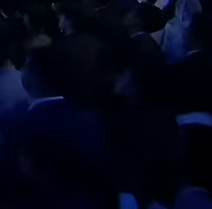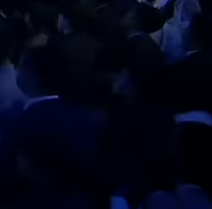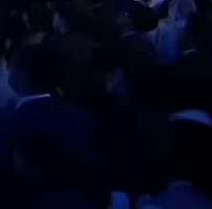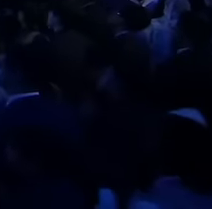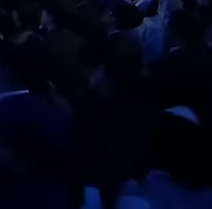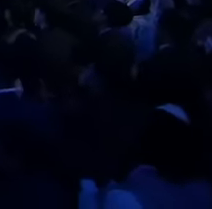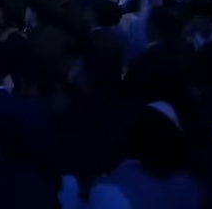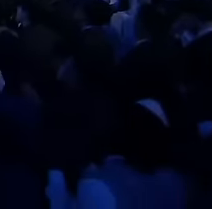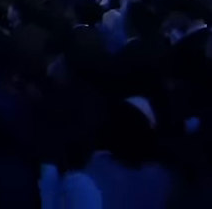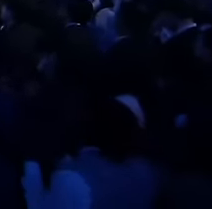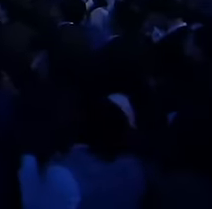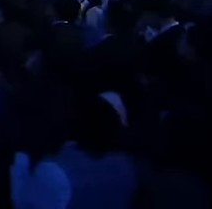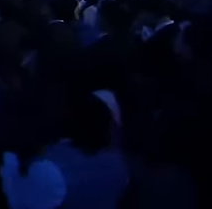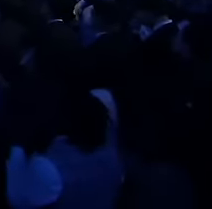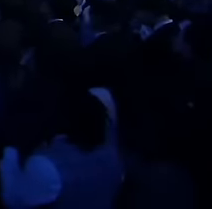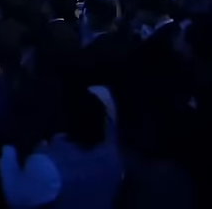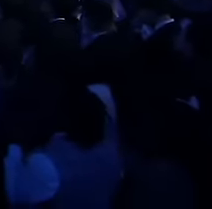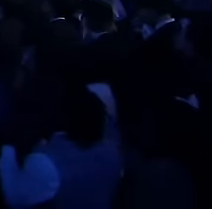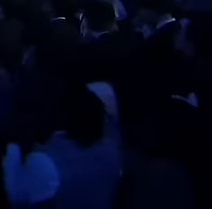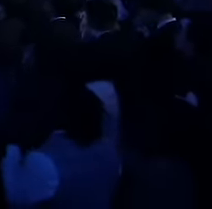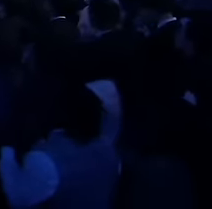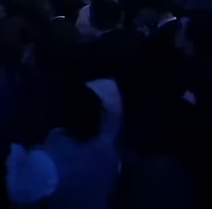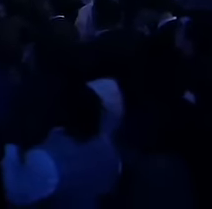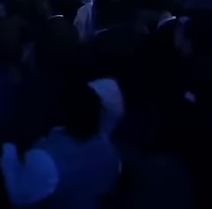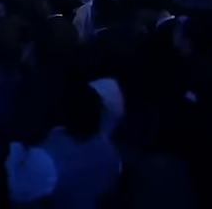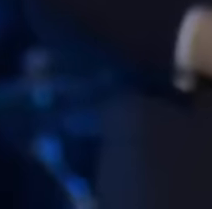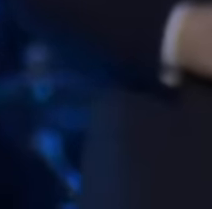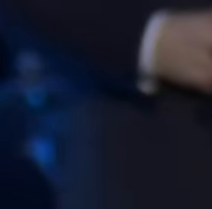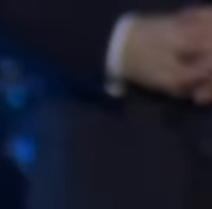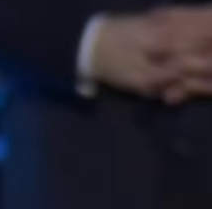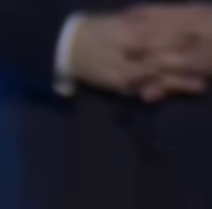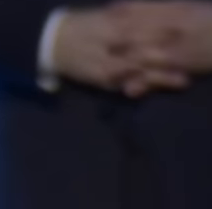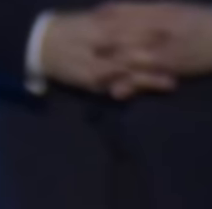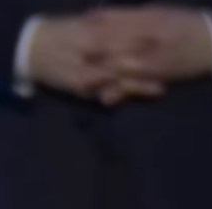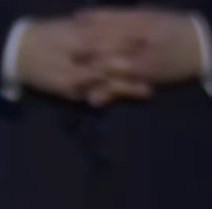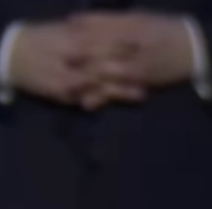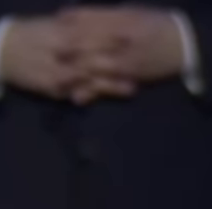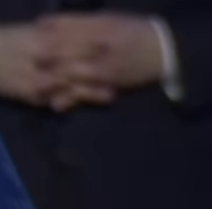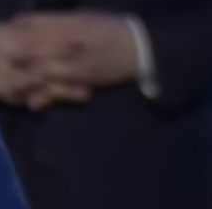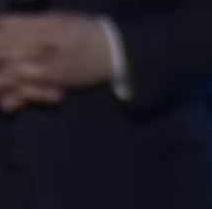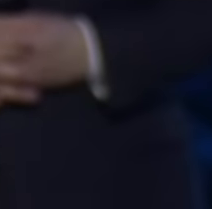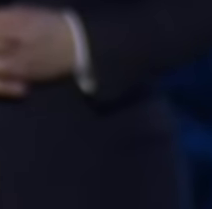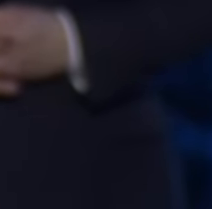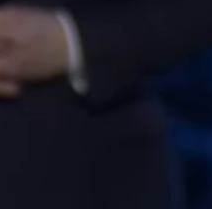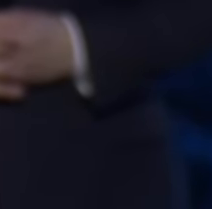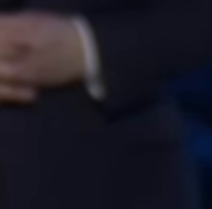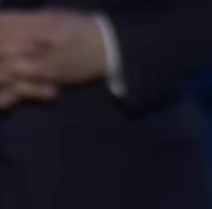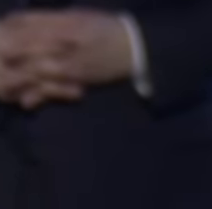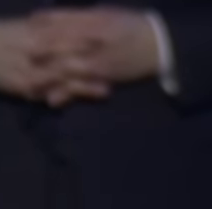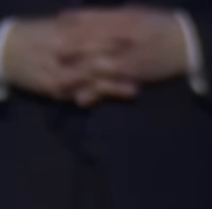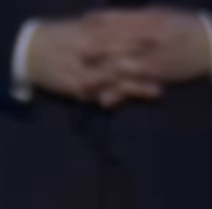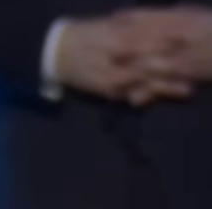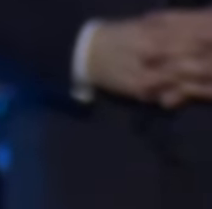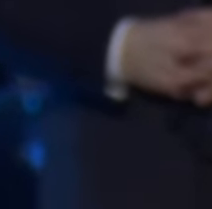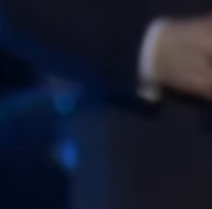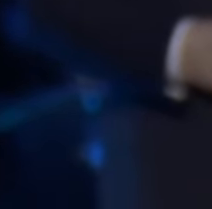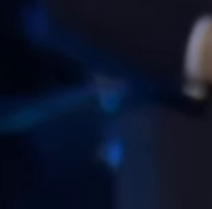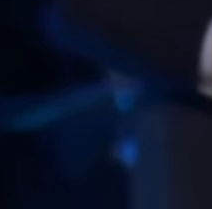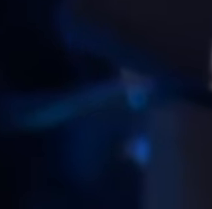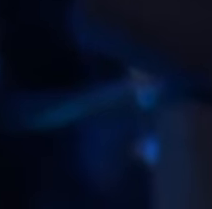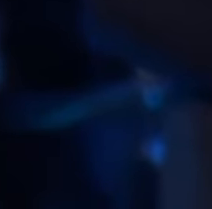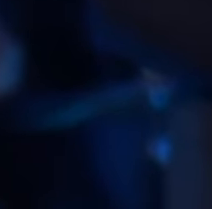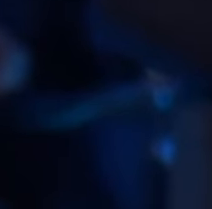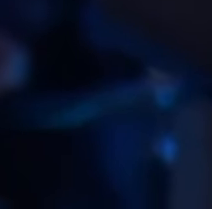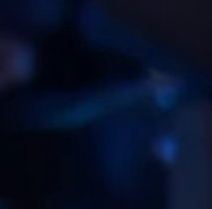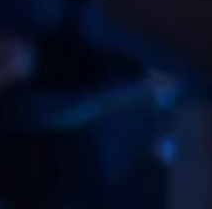predicador? Hallelujah. Hallelujah. We quickly want to pick up an offering. We quickly want to pick up an